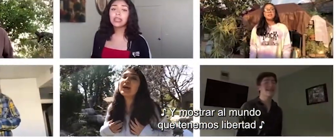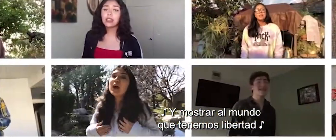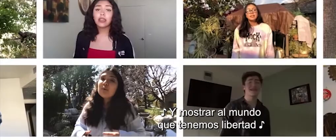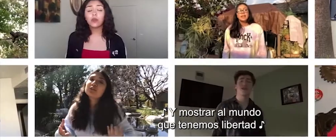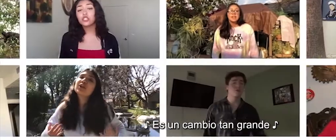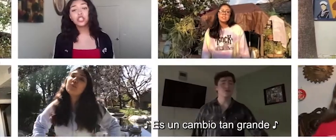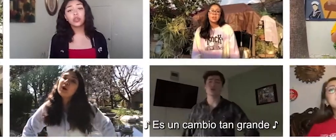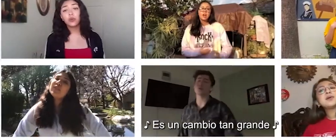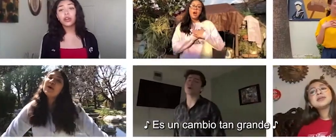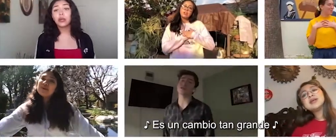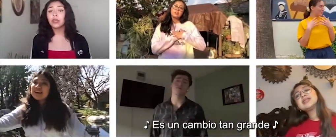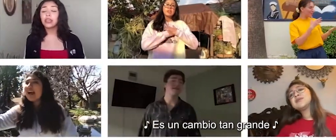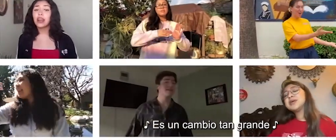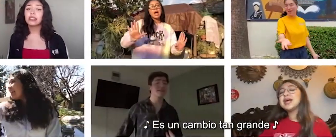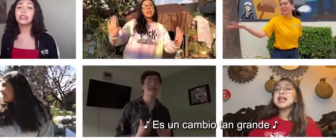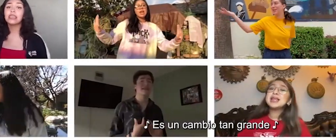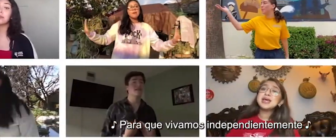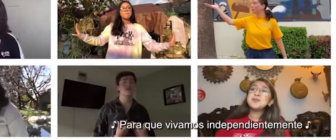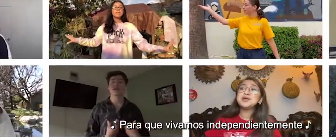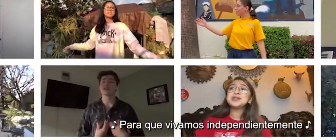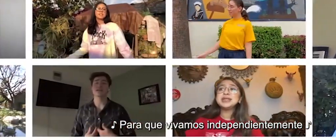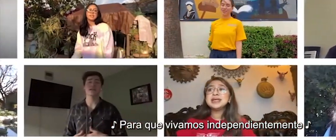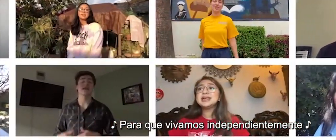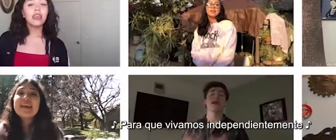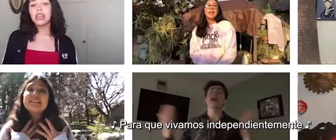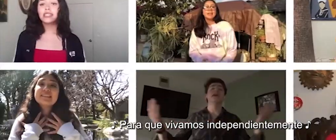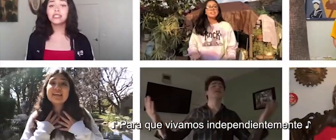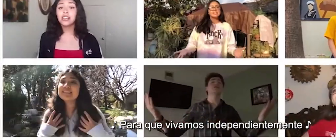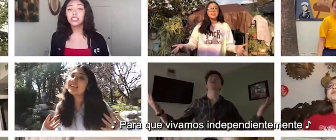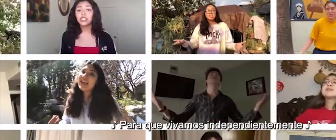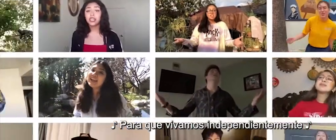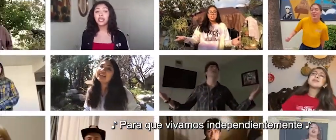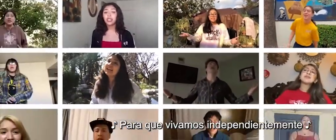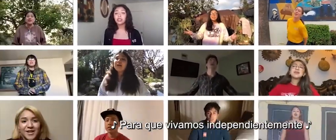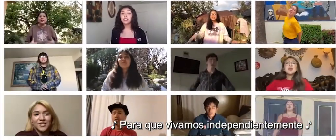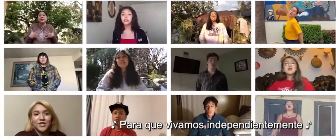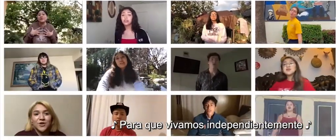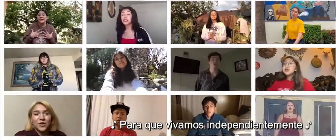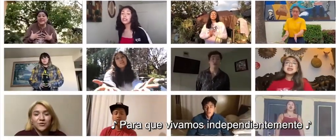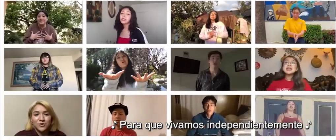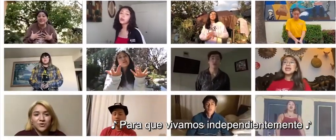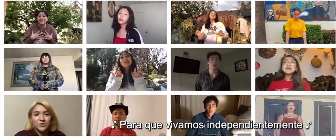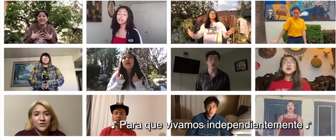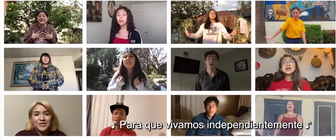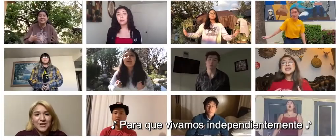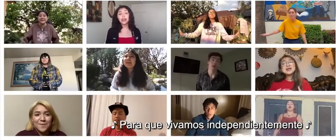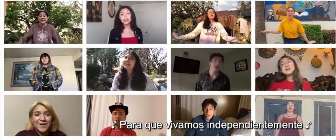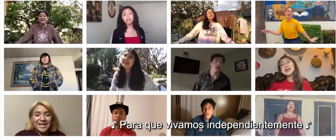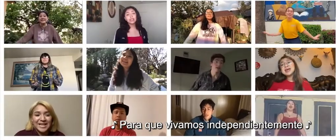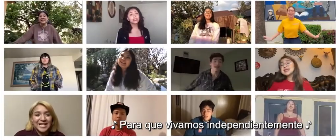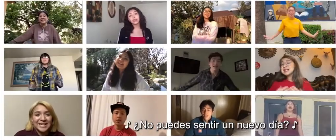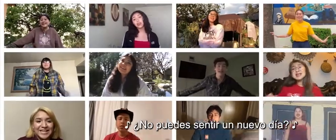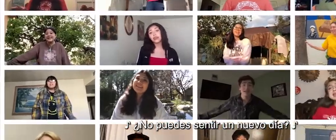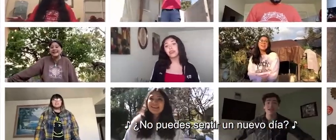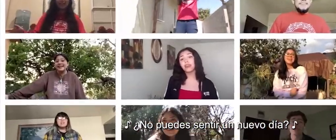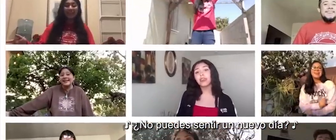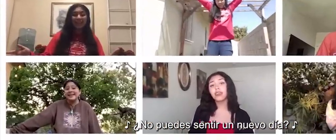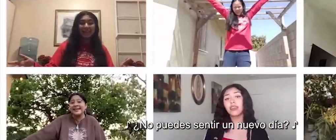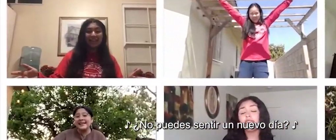harmony, we'll show the world that we got liberty. It's such a change for us to live so